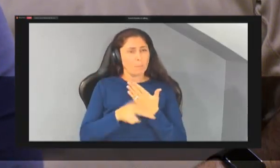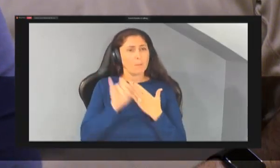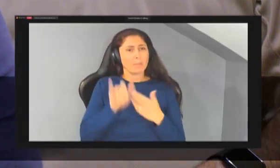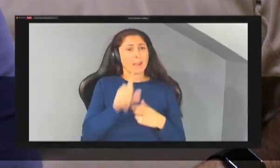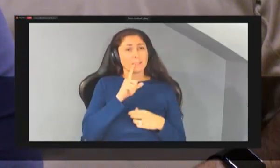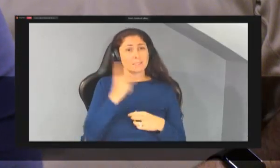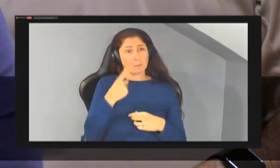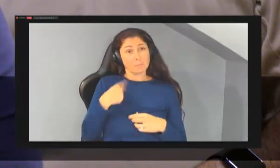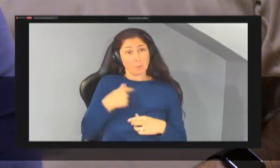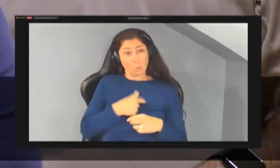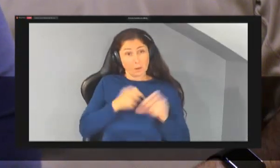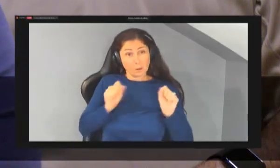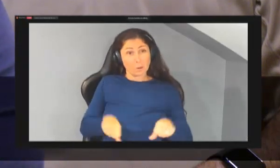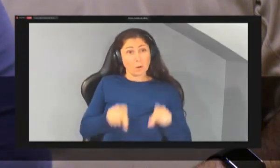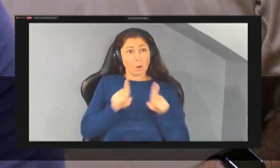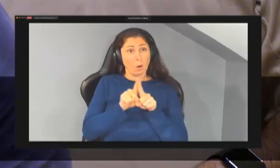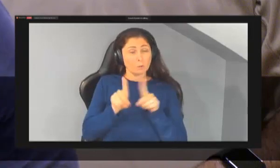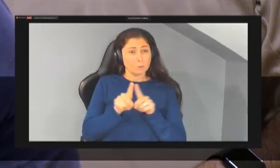also do.